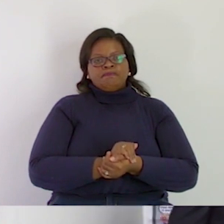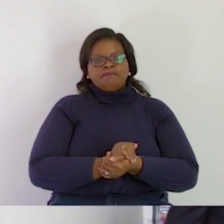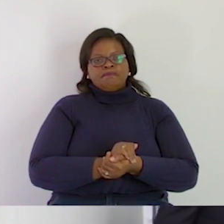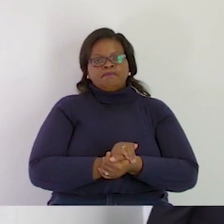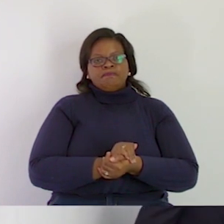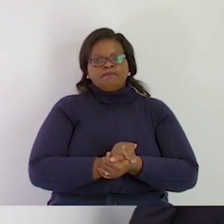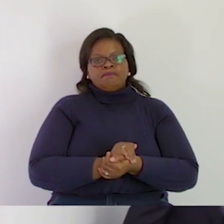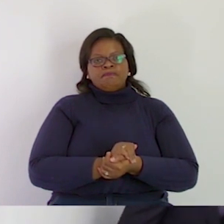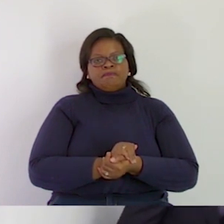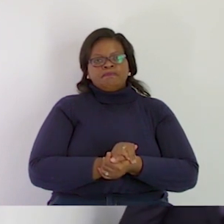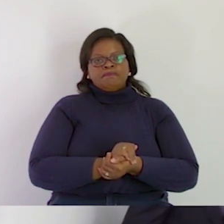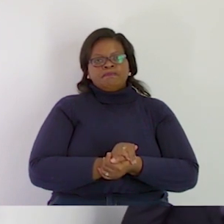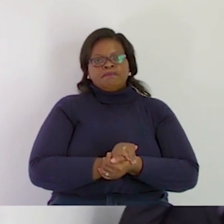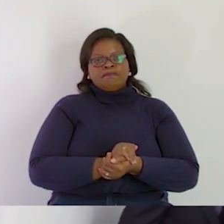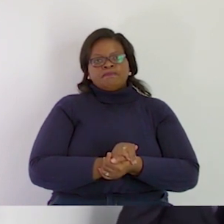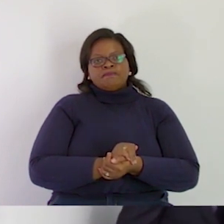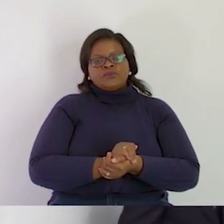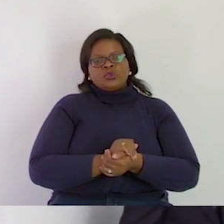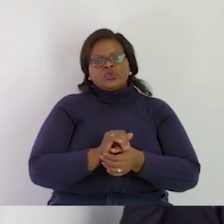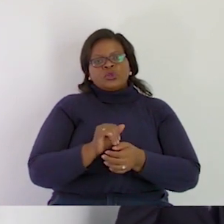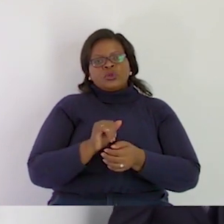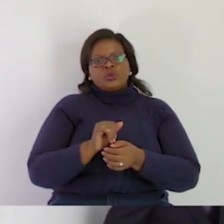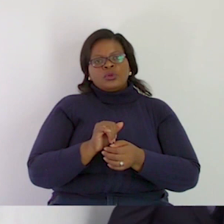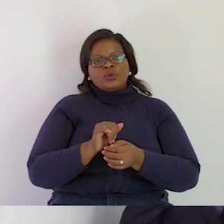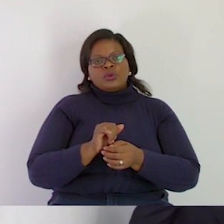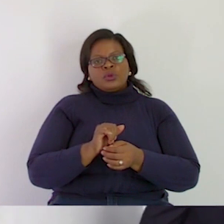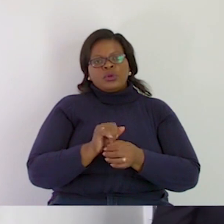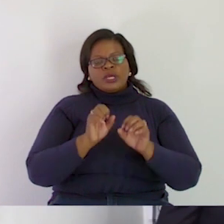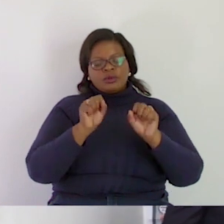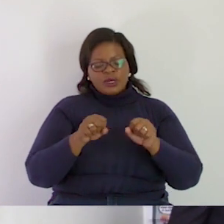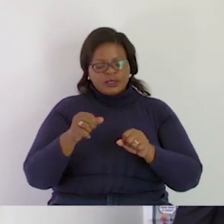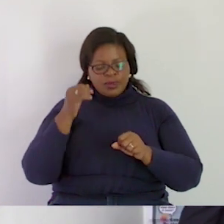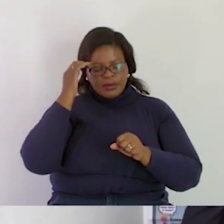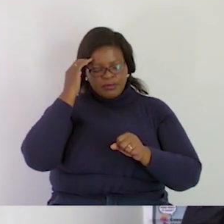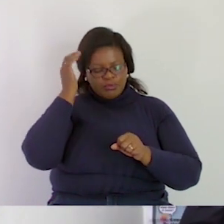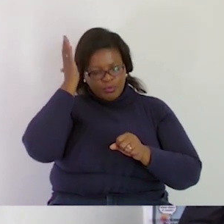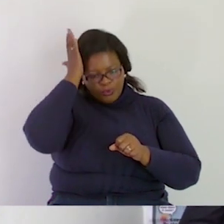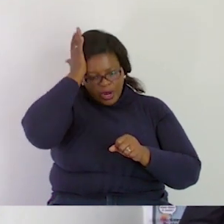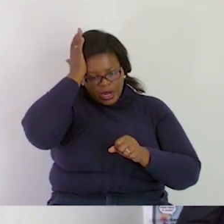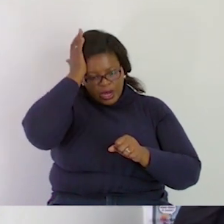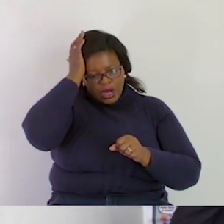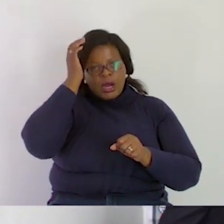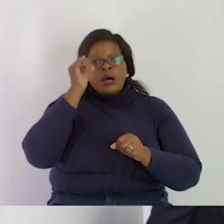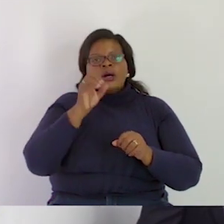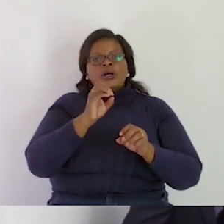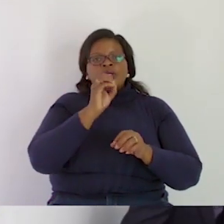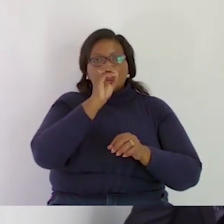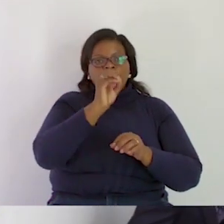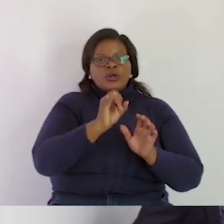So this must be fixed in the head that 0 is an identity element of